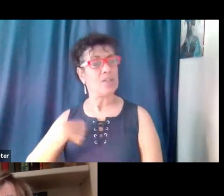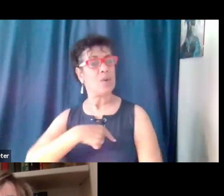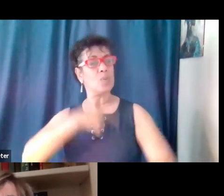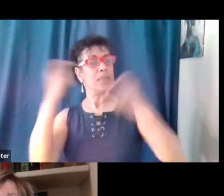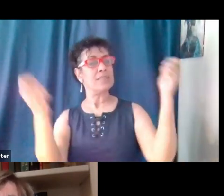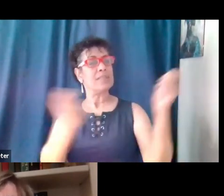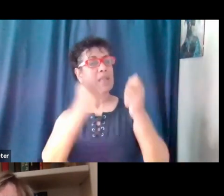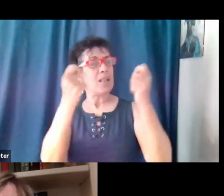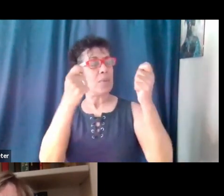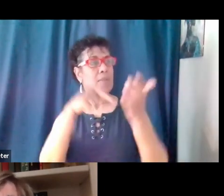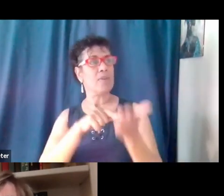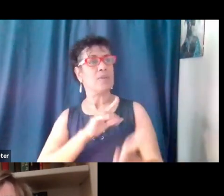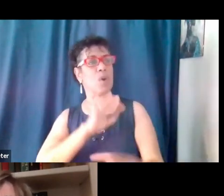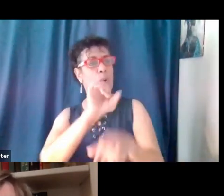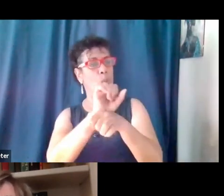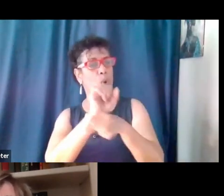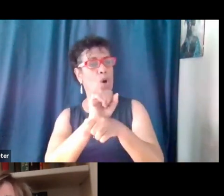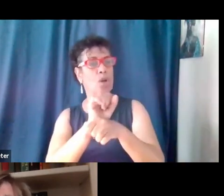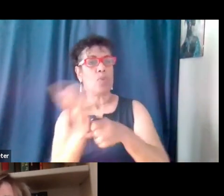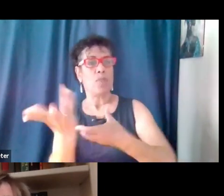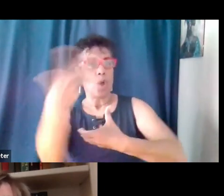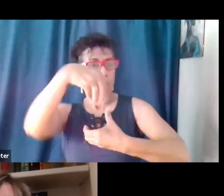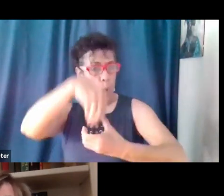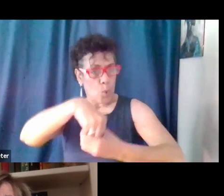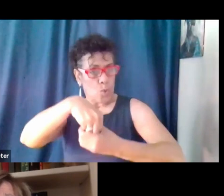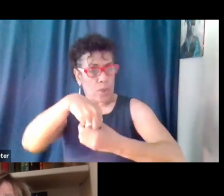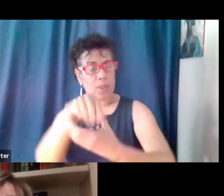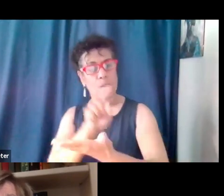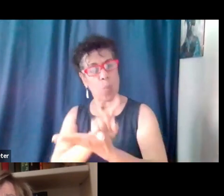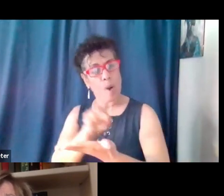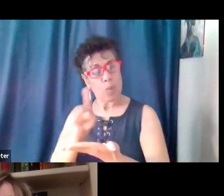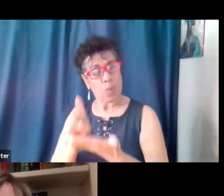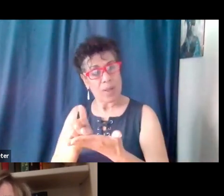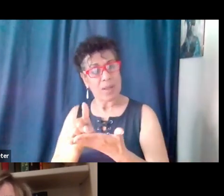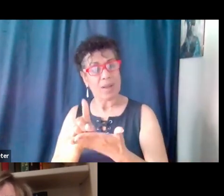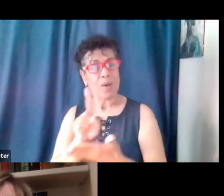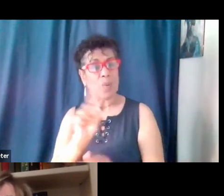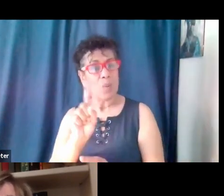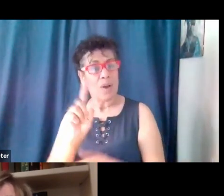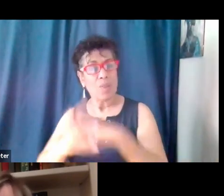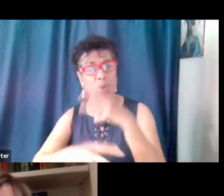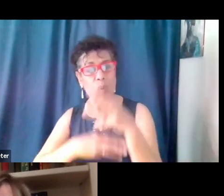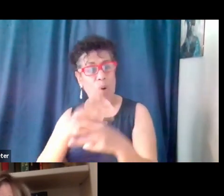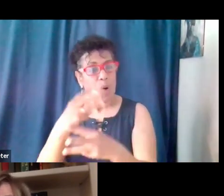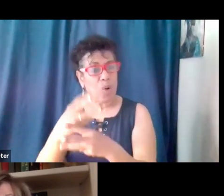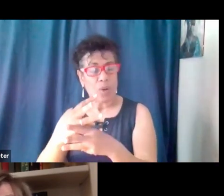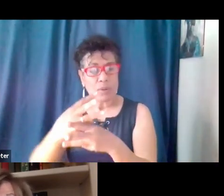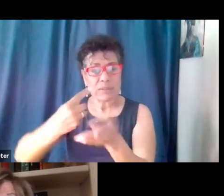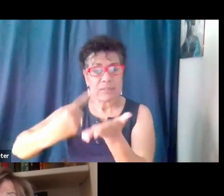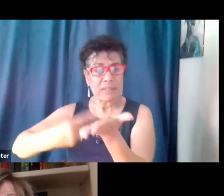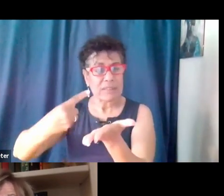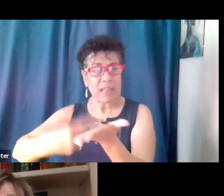this incredible work around inclusion in a week where the entire world is discussing